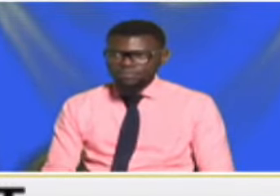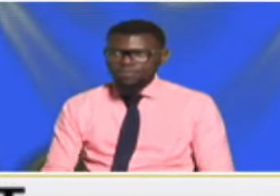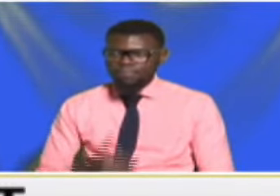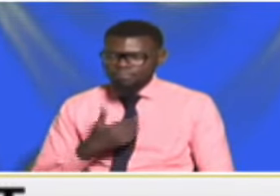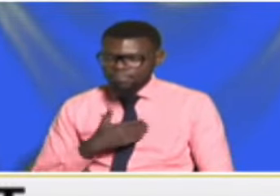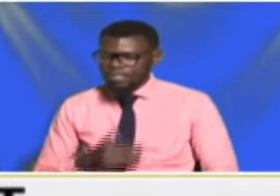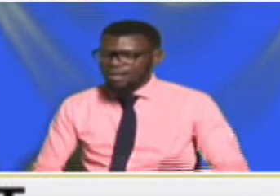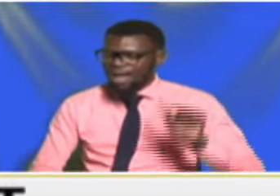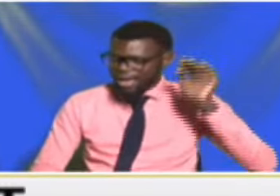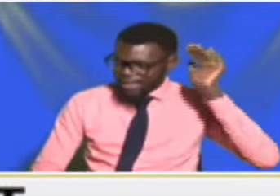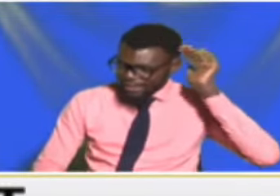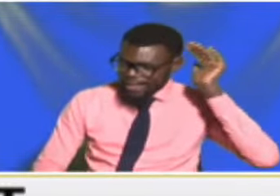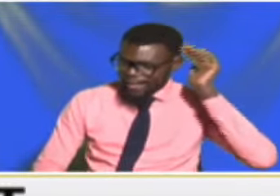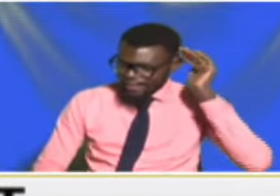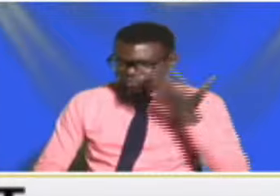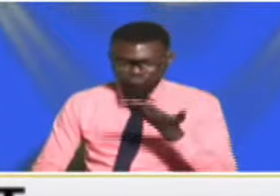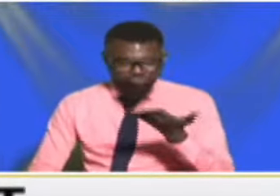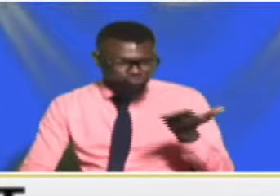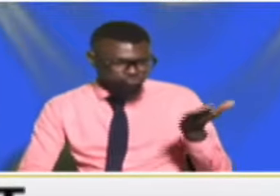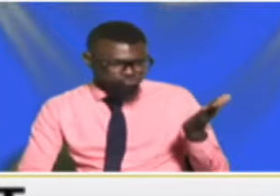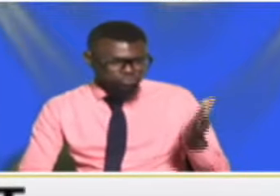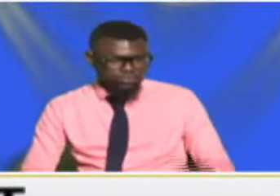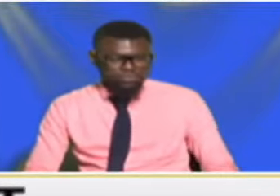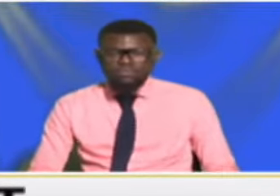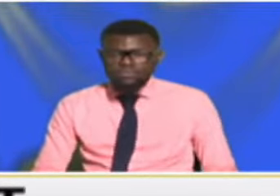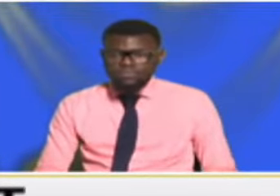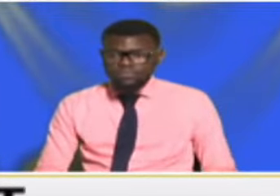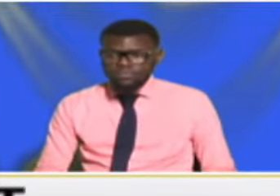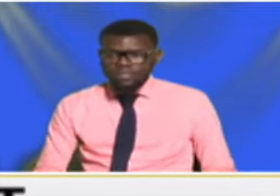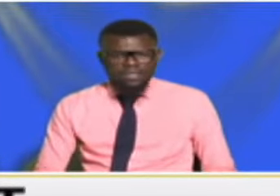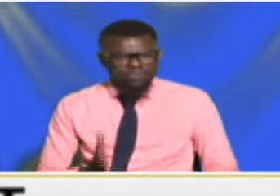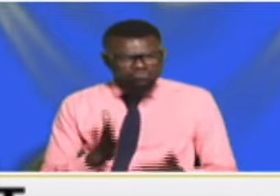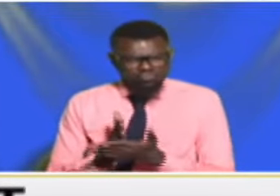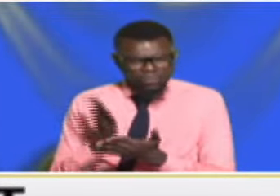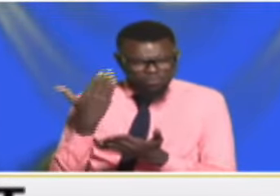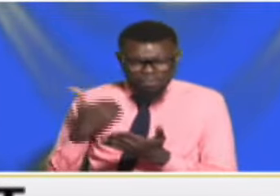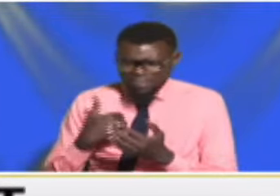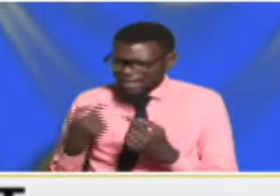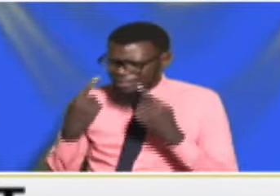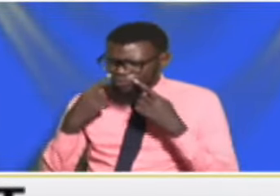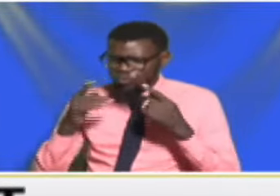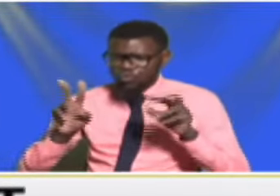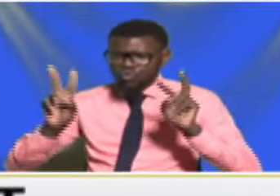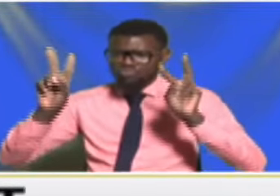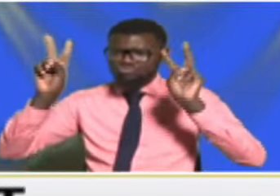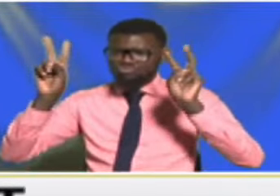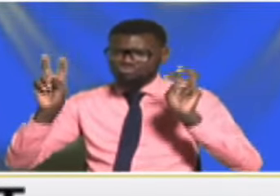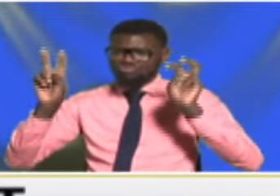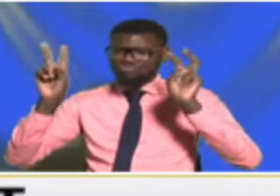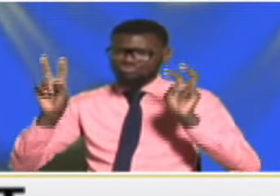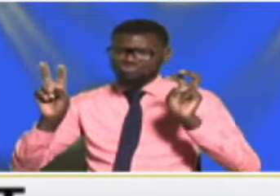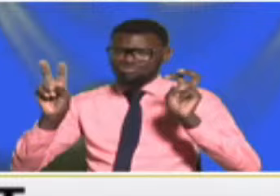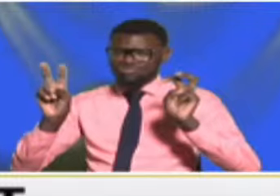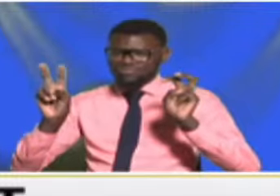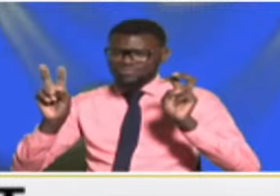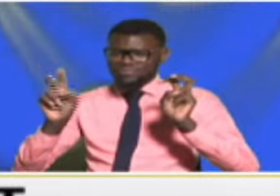you. In fact, I saw, I think it was on your headline, a gentleman from my